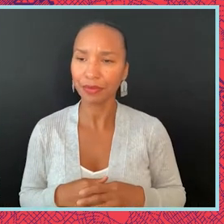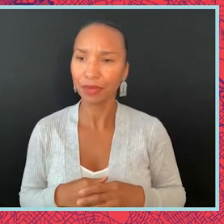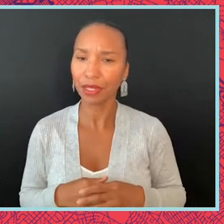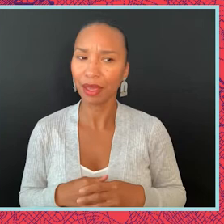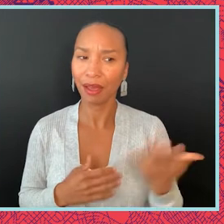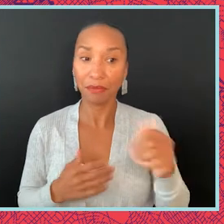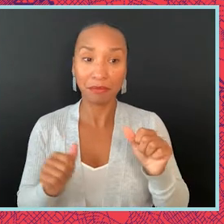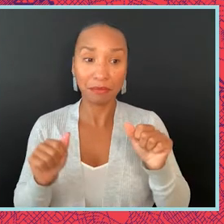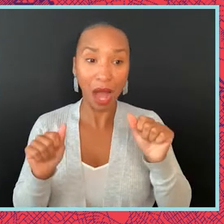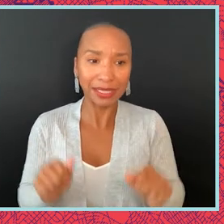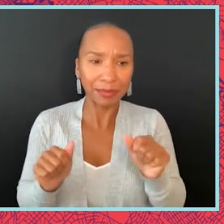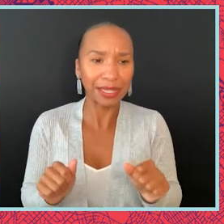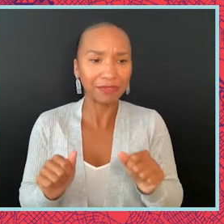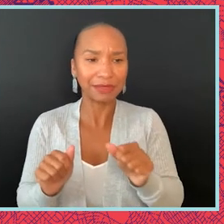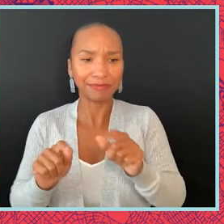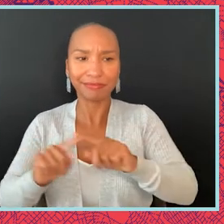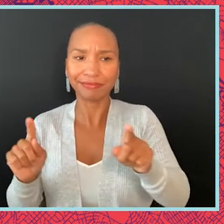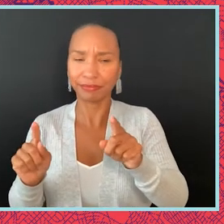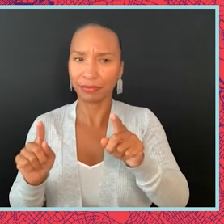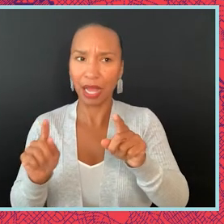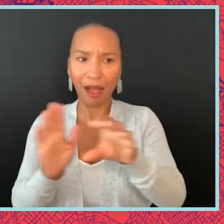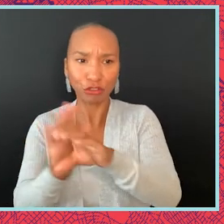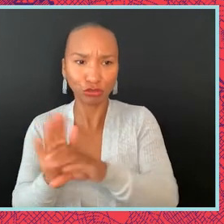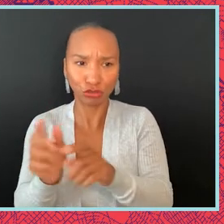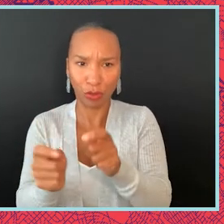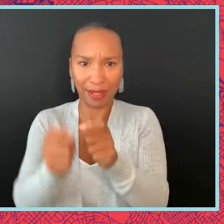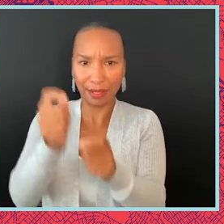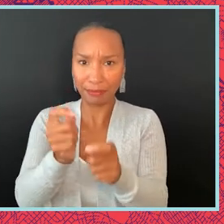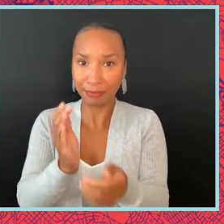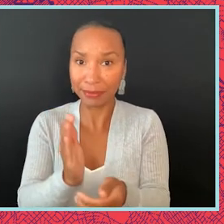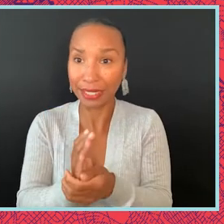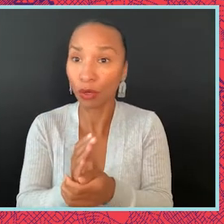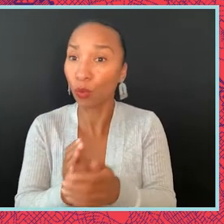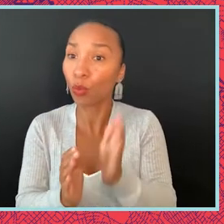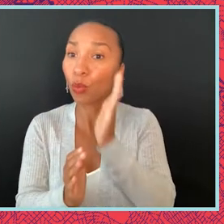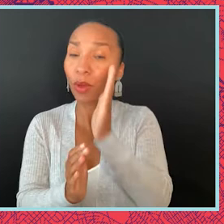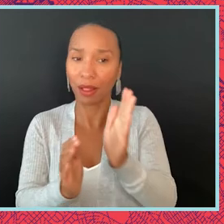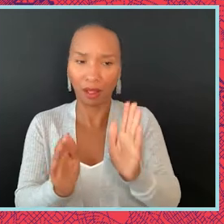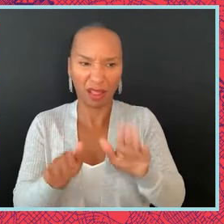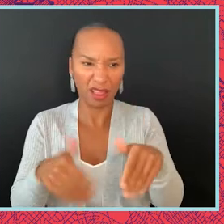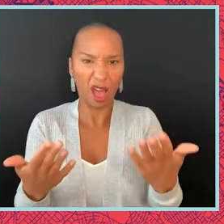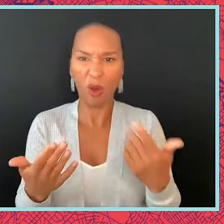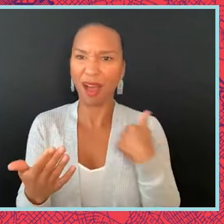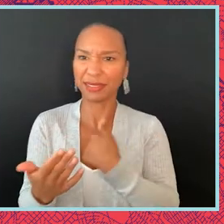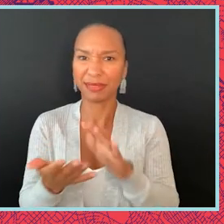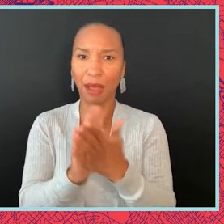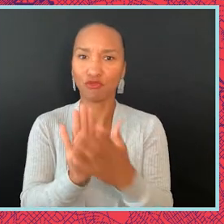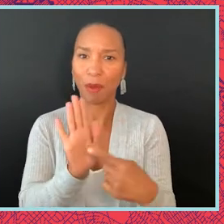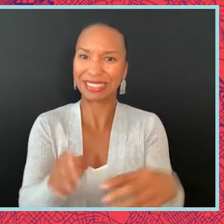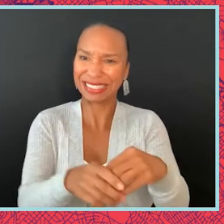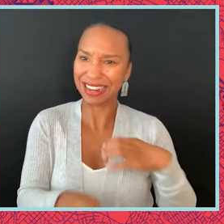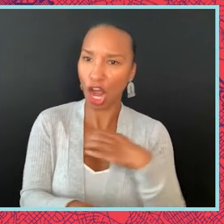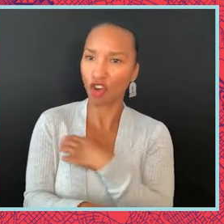now. The possibility of a constitutional amendment, which would give us representation in Congress as though we were a state,